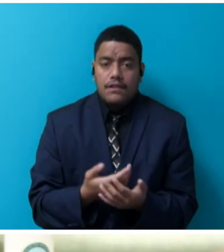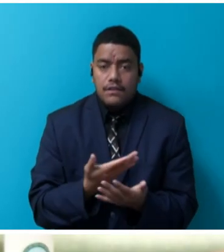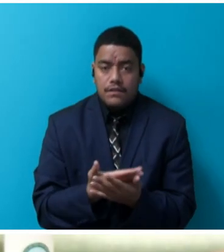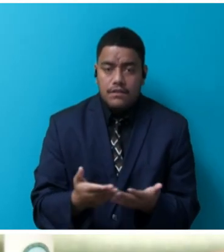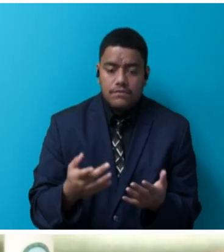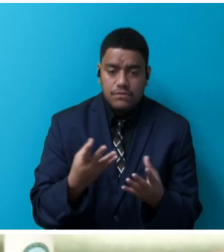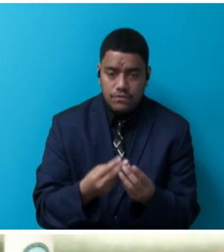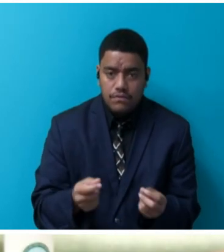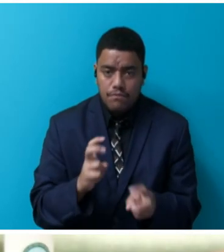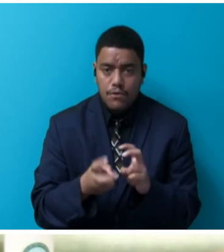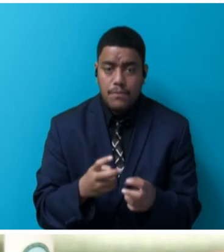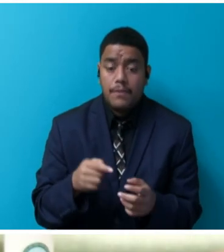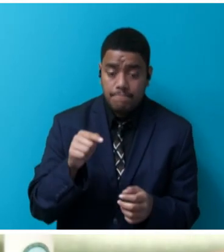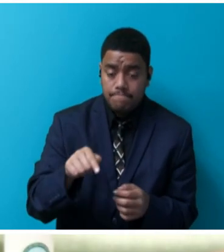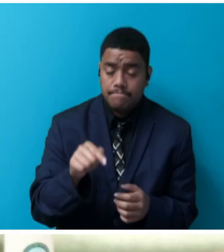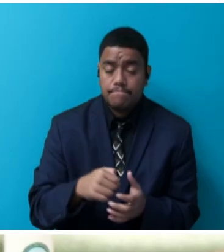threats, thereby